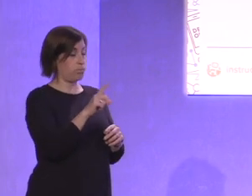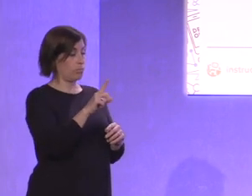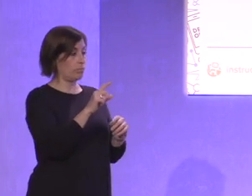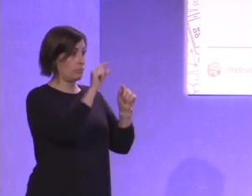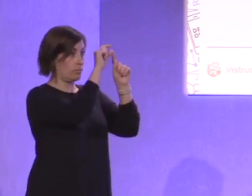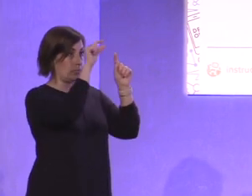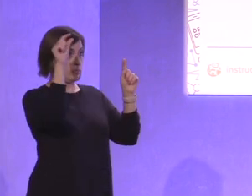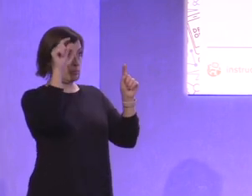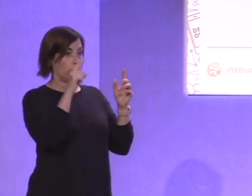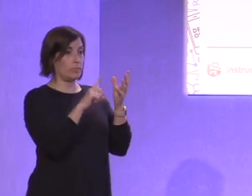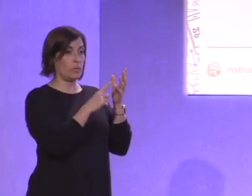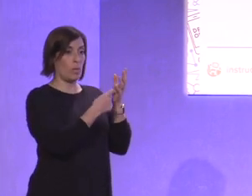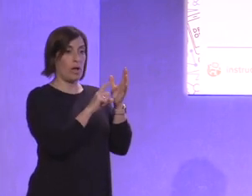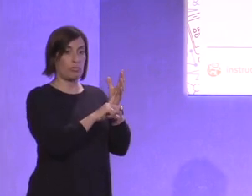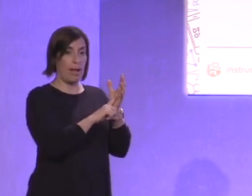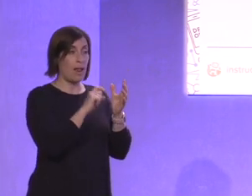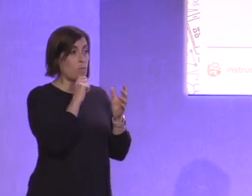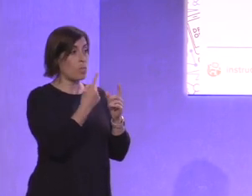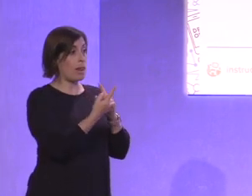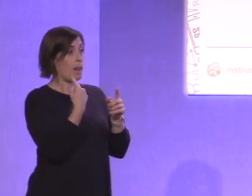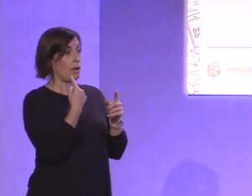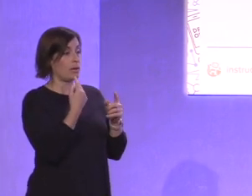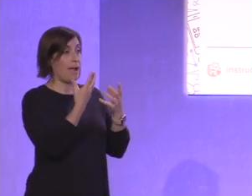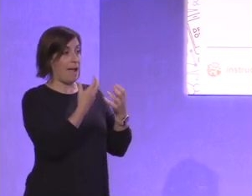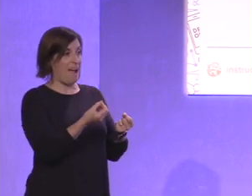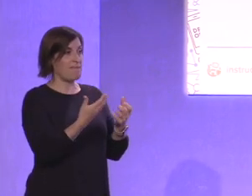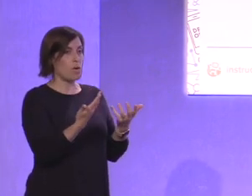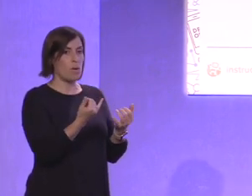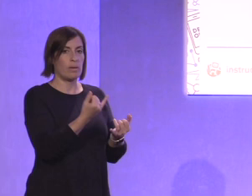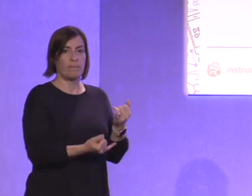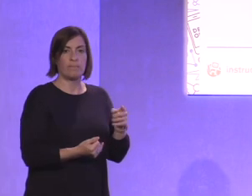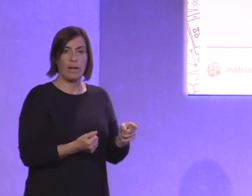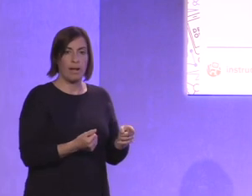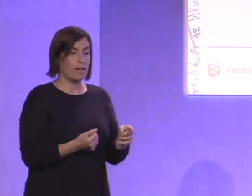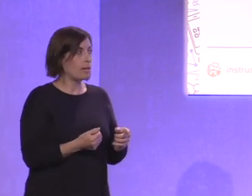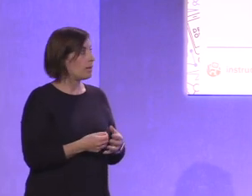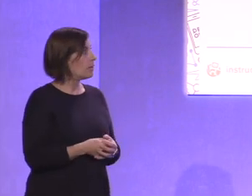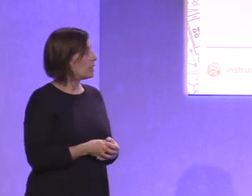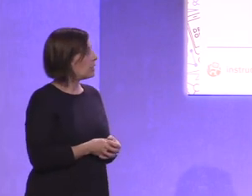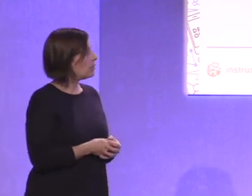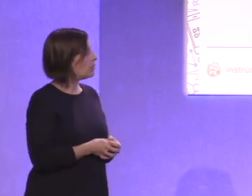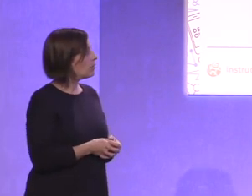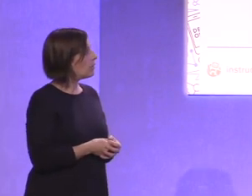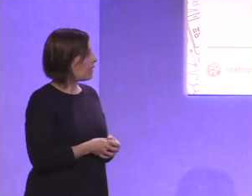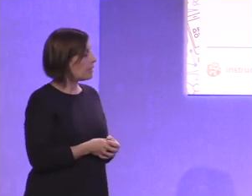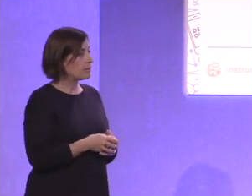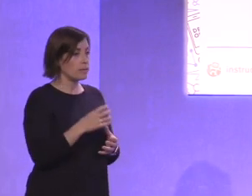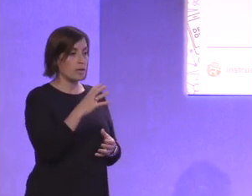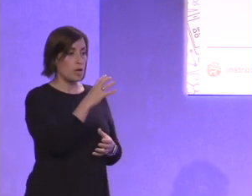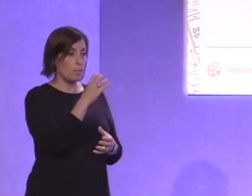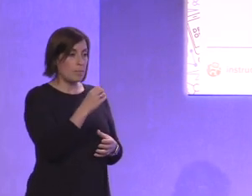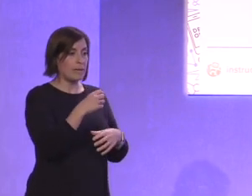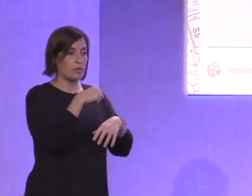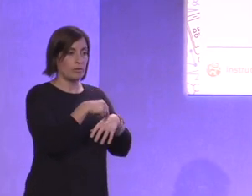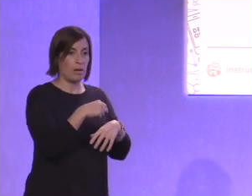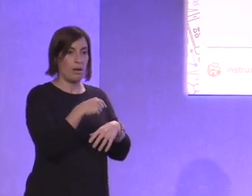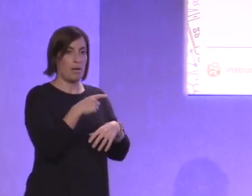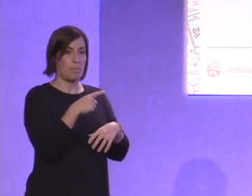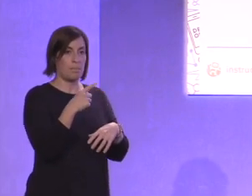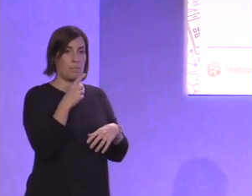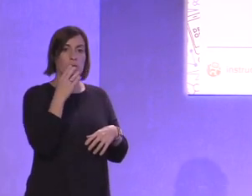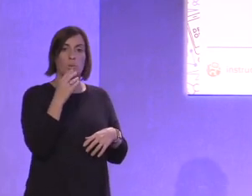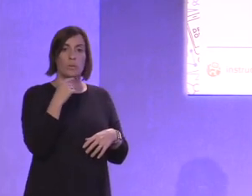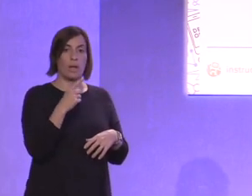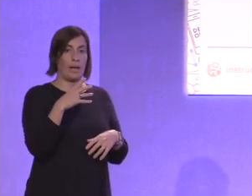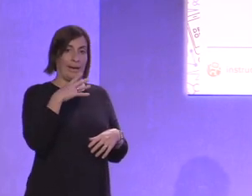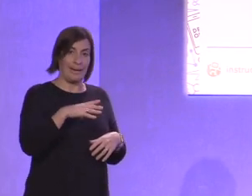Service level objective is expressed in a percentage, and is what percentage of time does my user need that to come back as happy, come